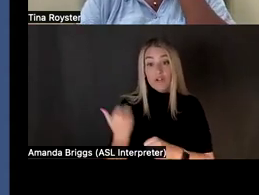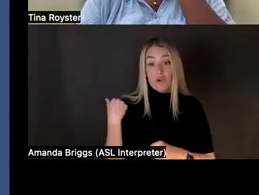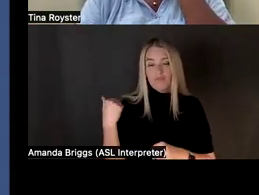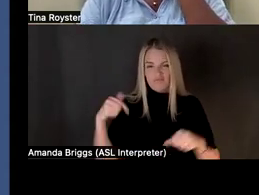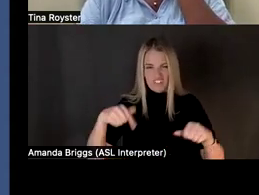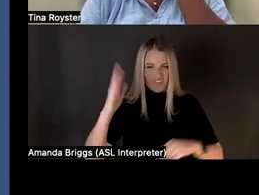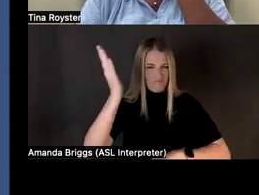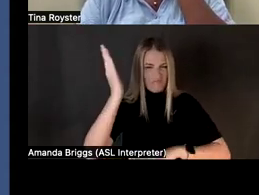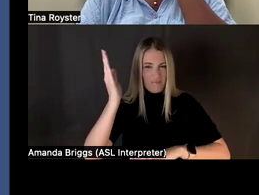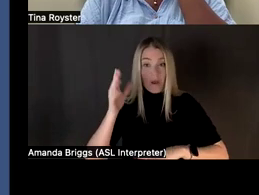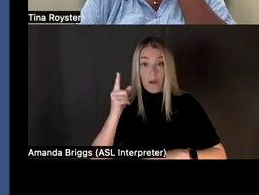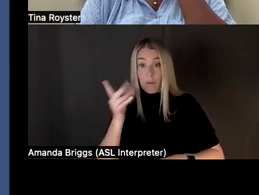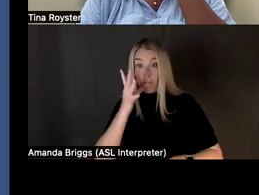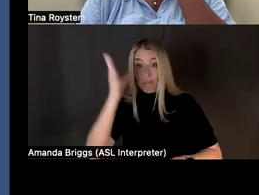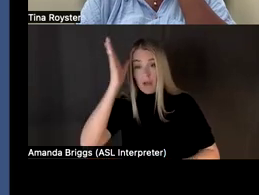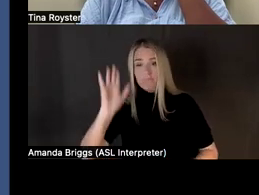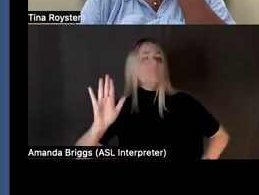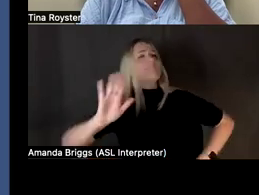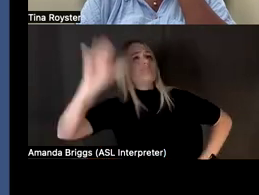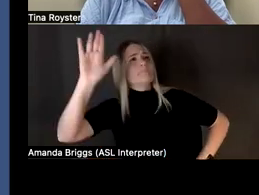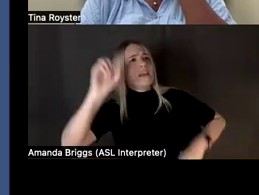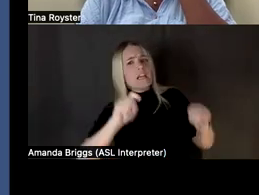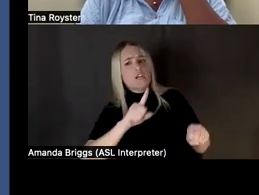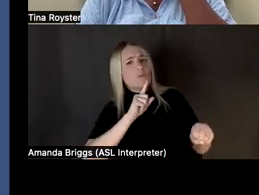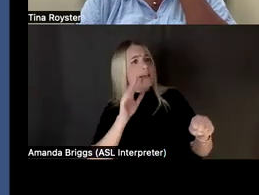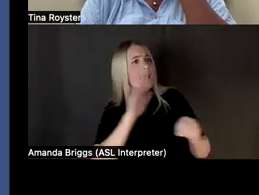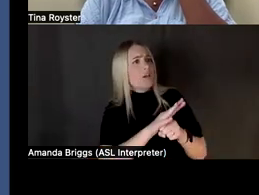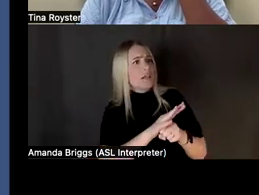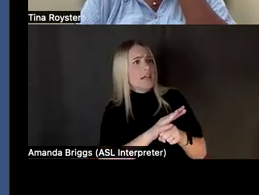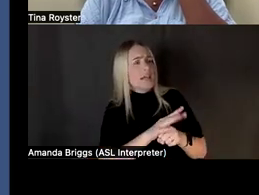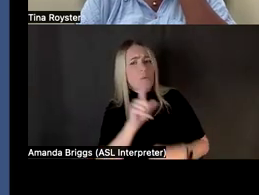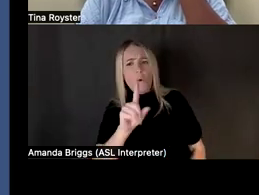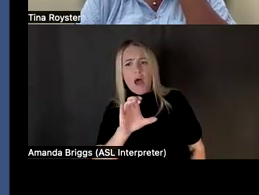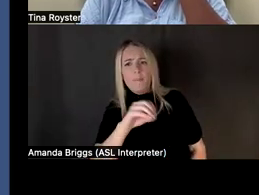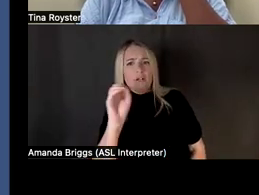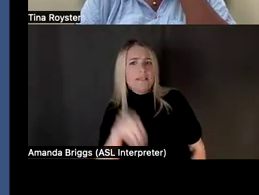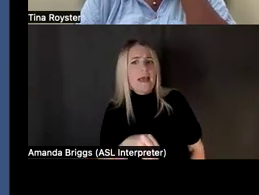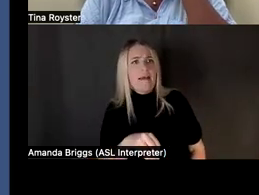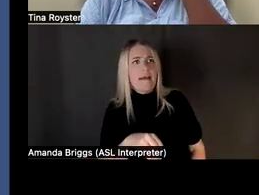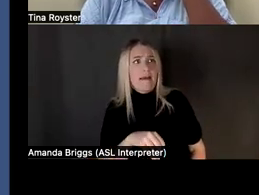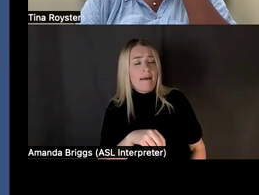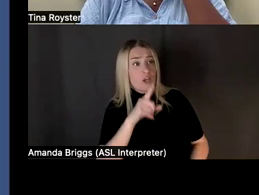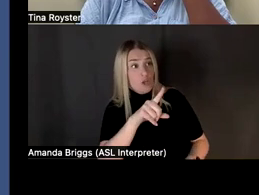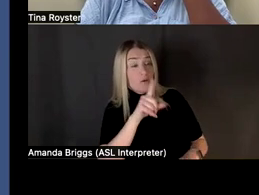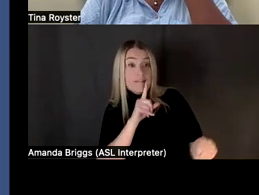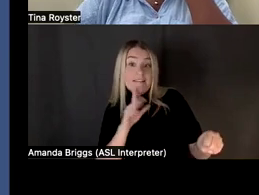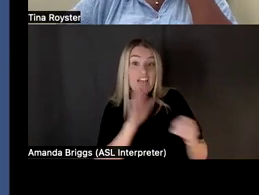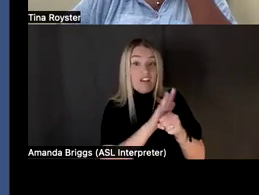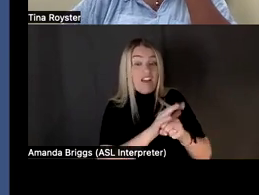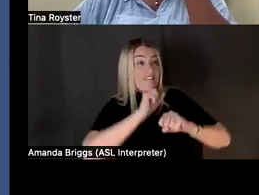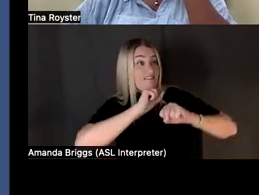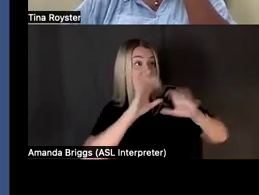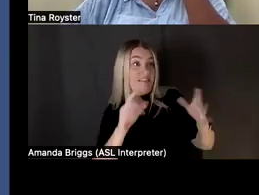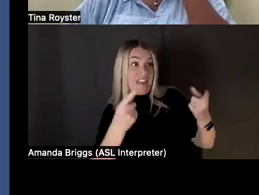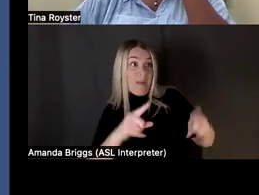said, can you absolutely guarantee beyond the shadow of a doubt, 100%, that nothing will ever happen